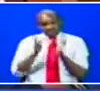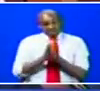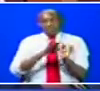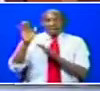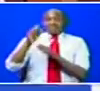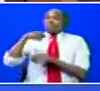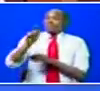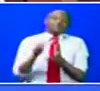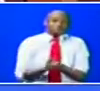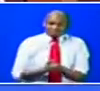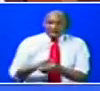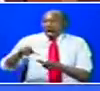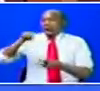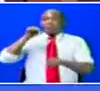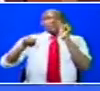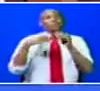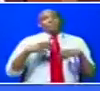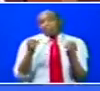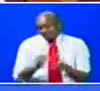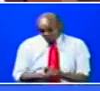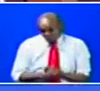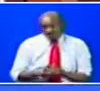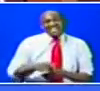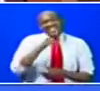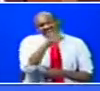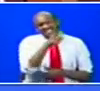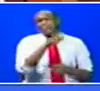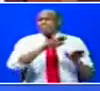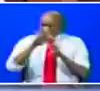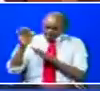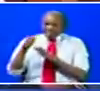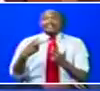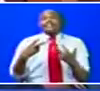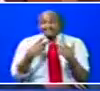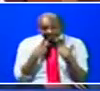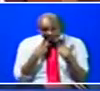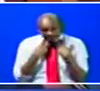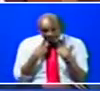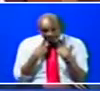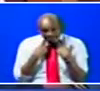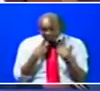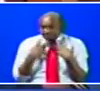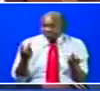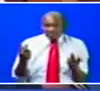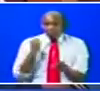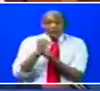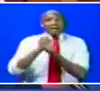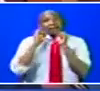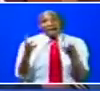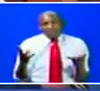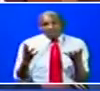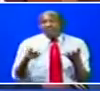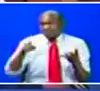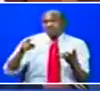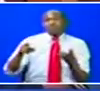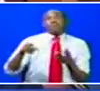schedule. In fact, we have kept that assembly in limbo. They have not yet